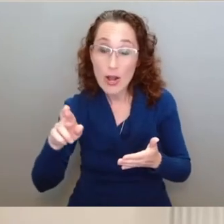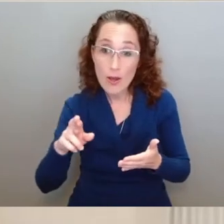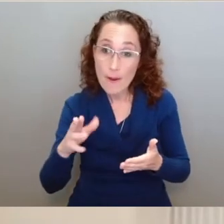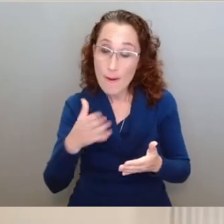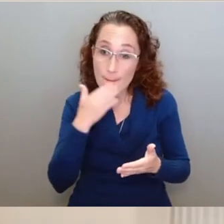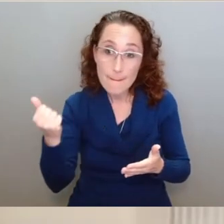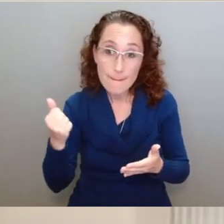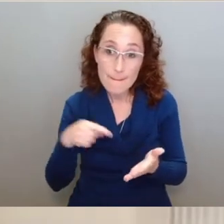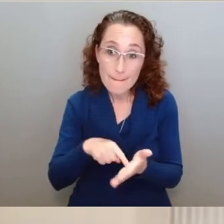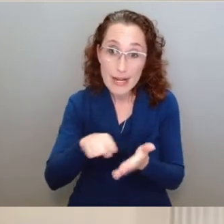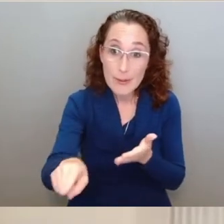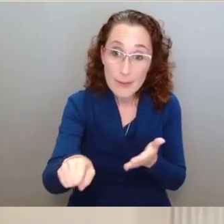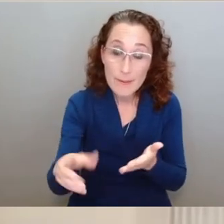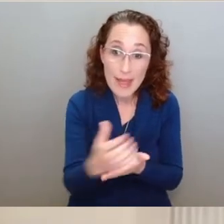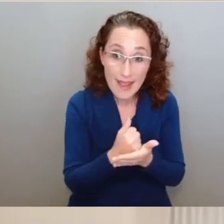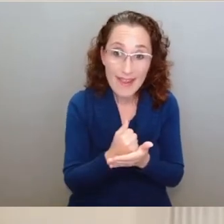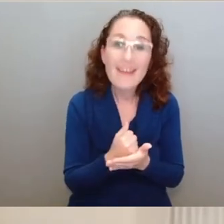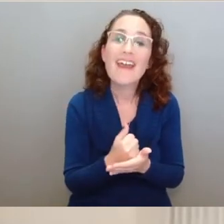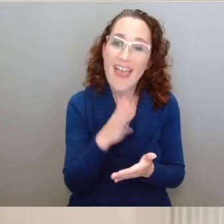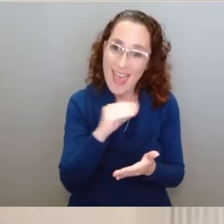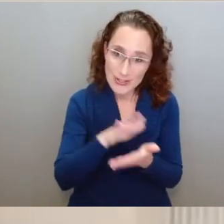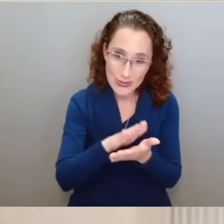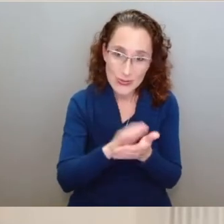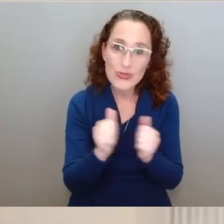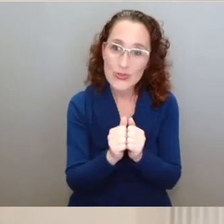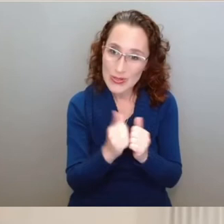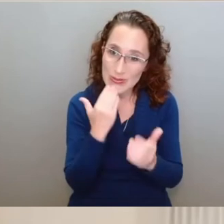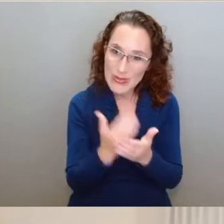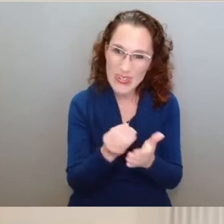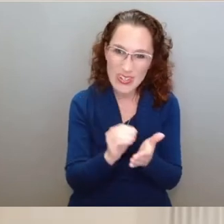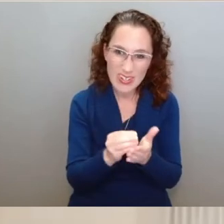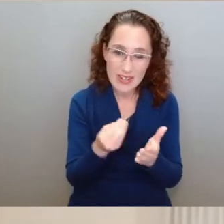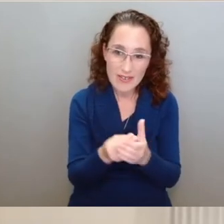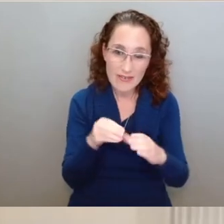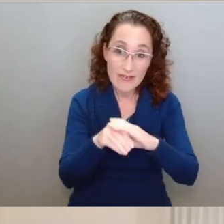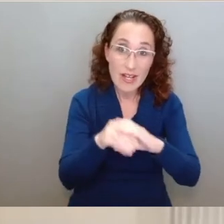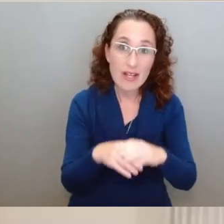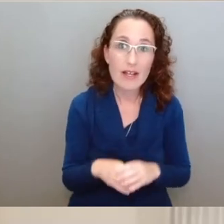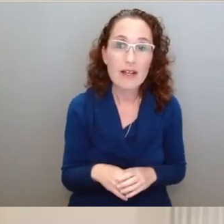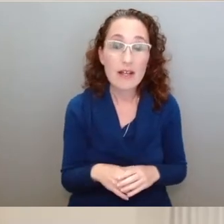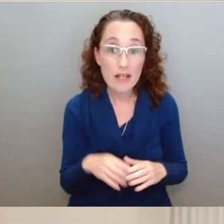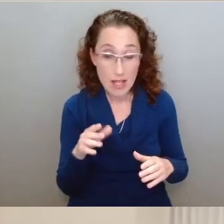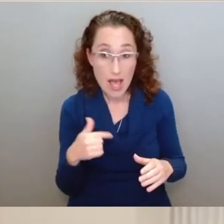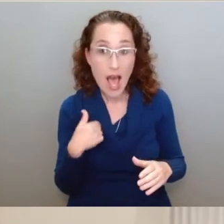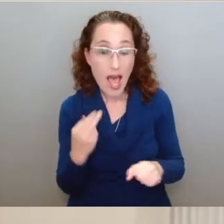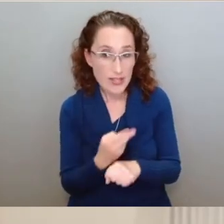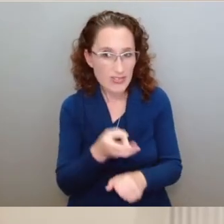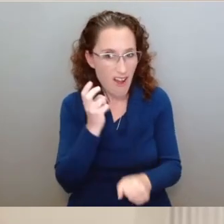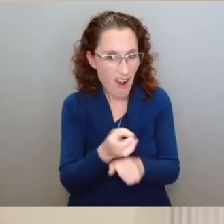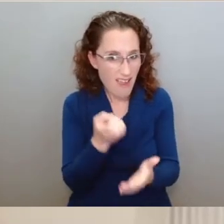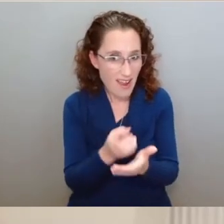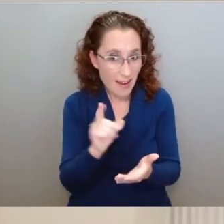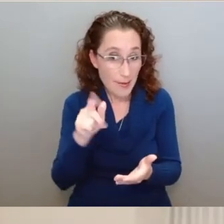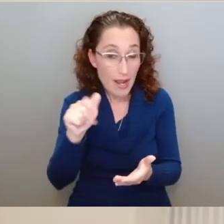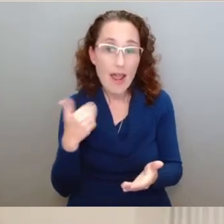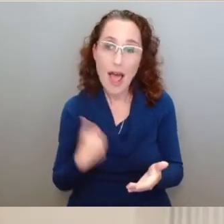better funded schools. The book weaves together hard economic data from my background as a policy